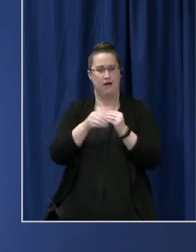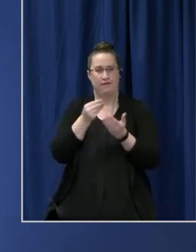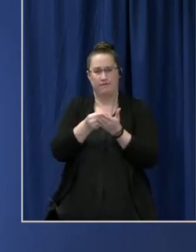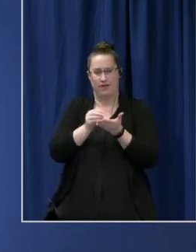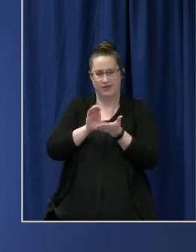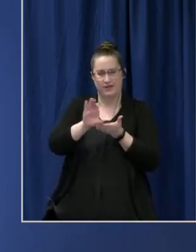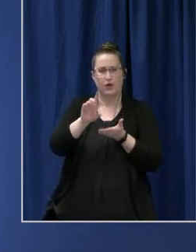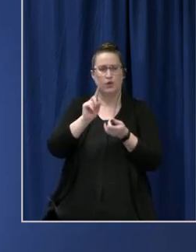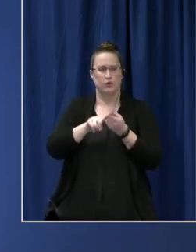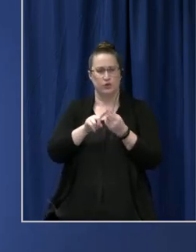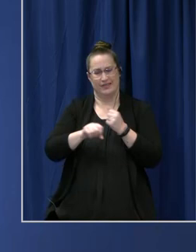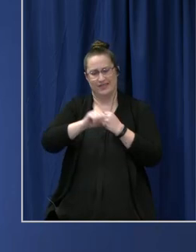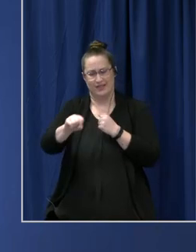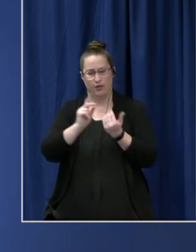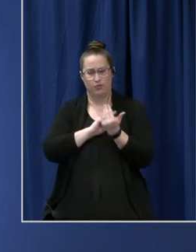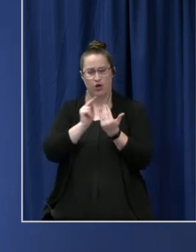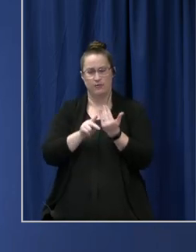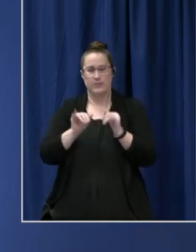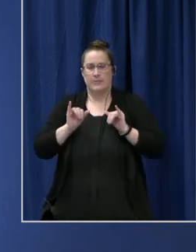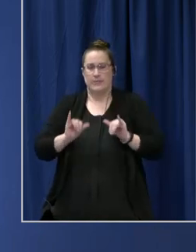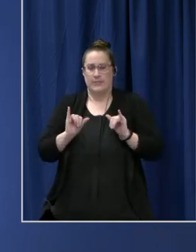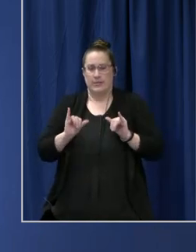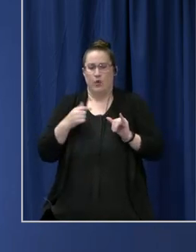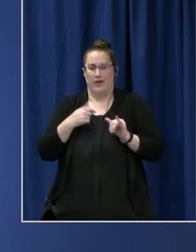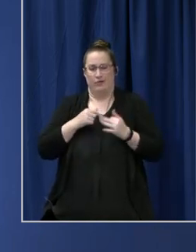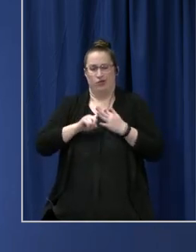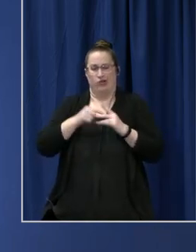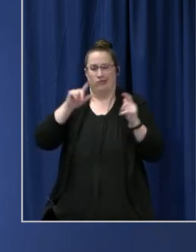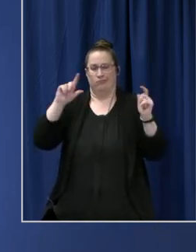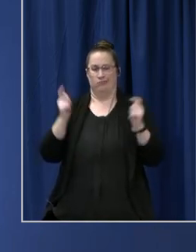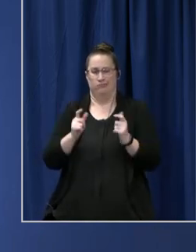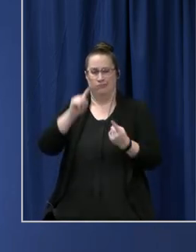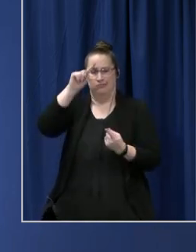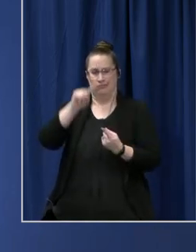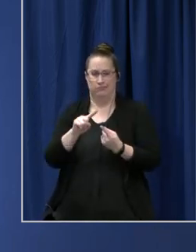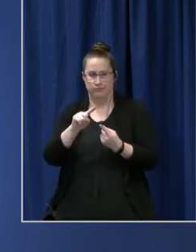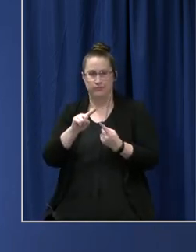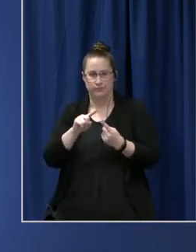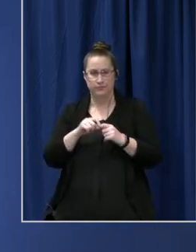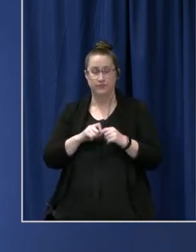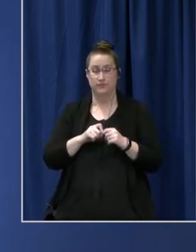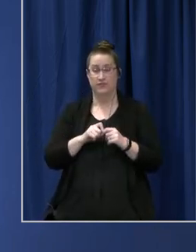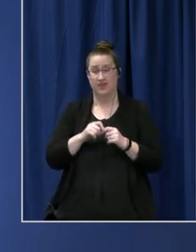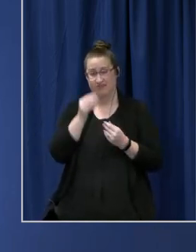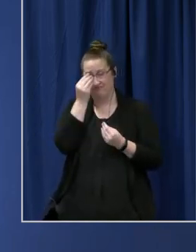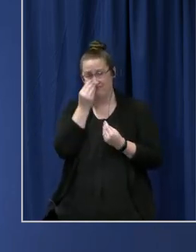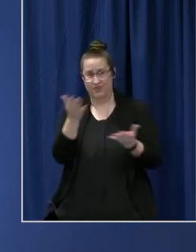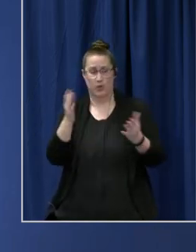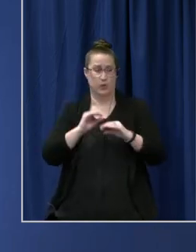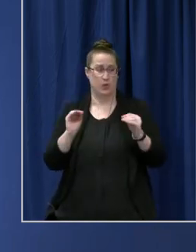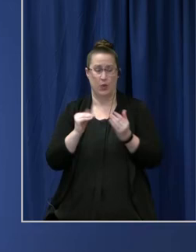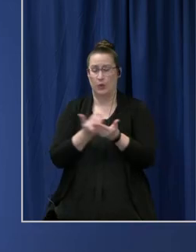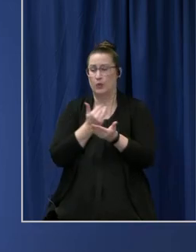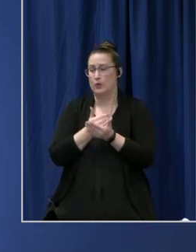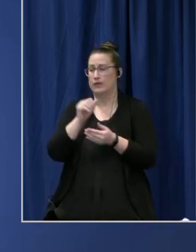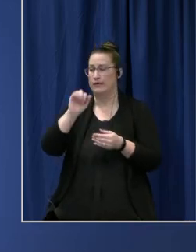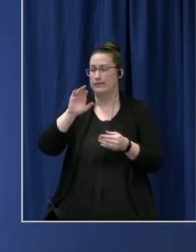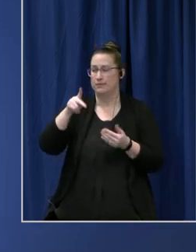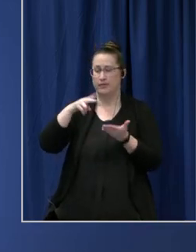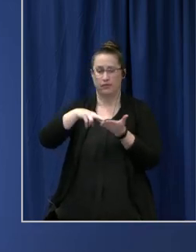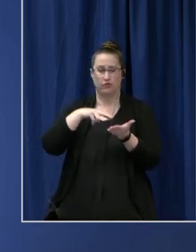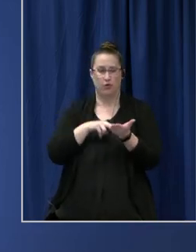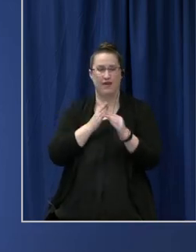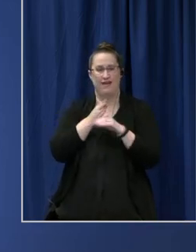program, so we have to take steps to start winding it down. In fact, no new ACP enrollments will be accepted after